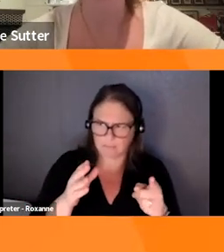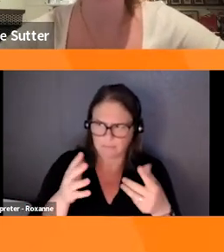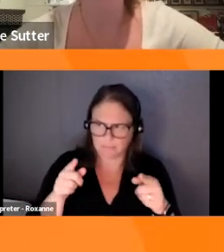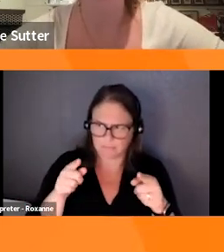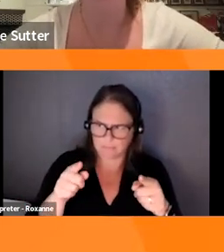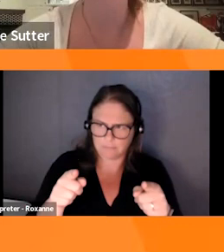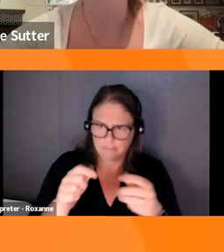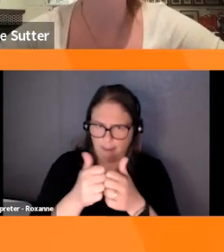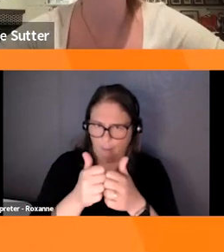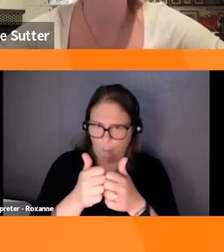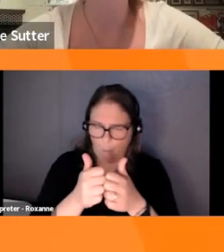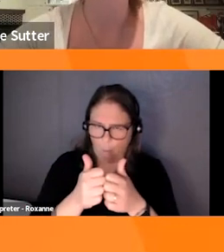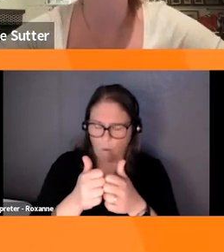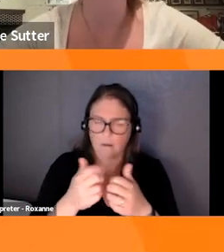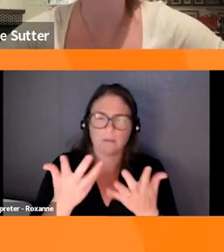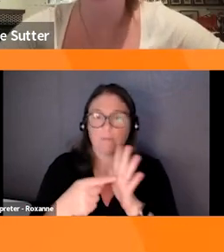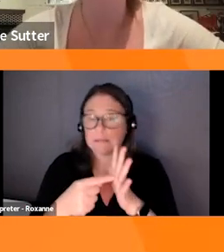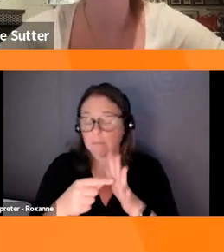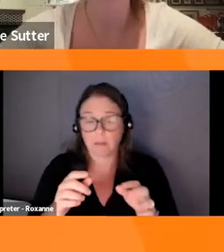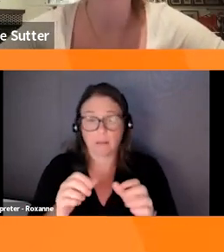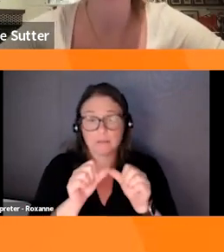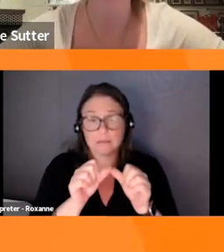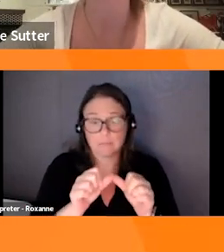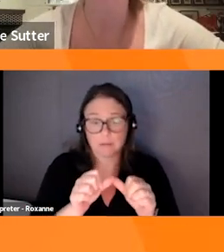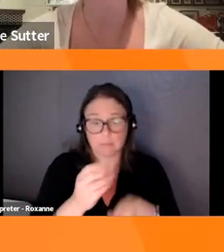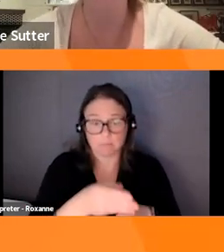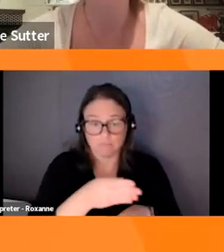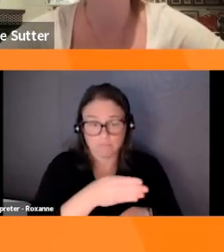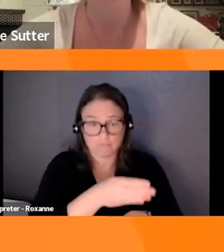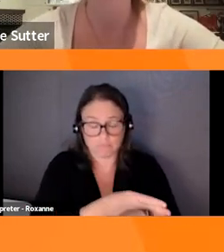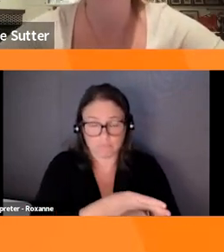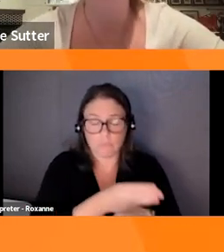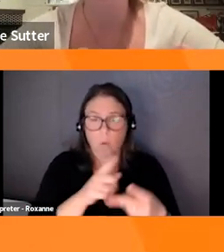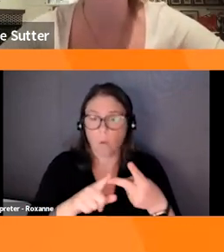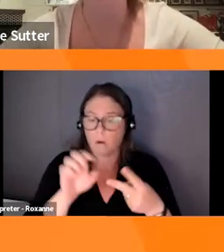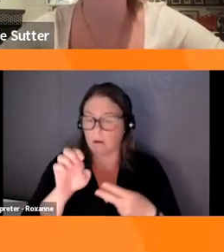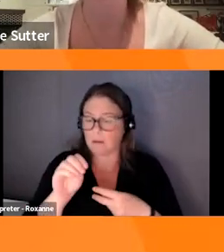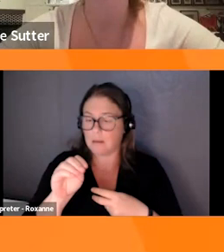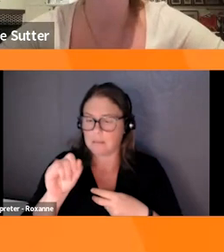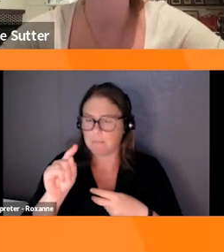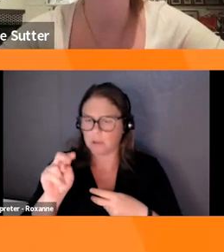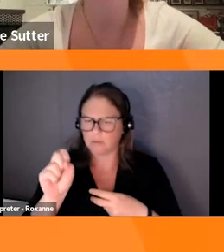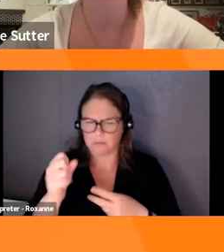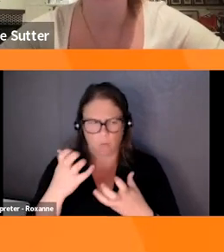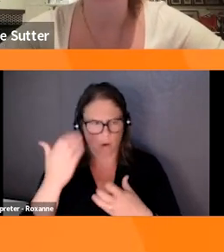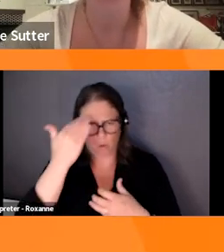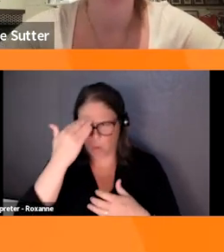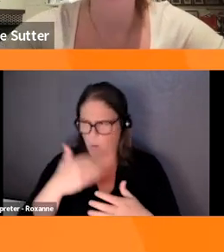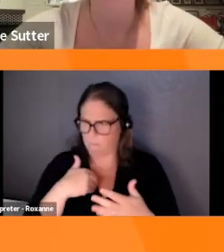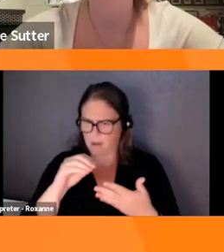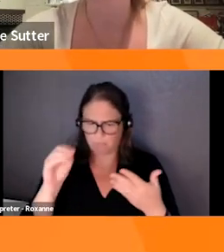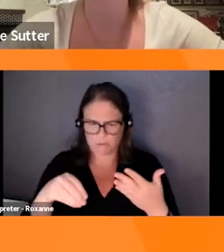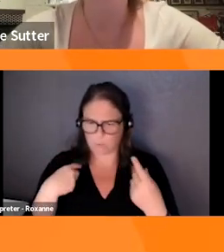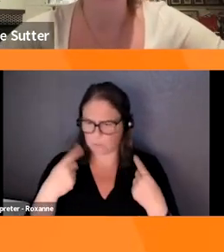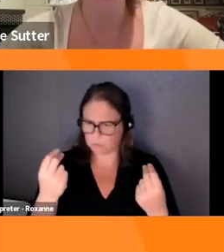environmental progress or starting to track your emissions, you can kind of outline that general hope here.